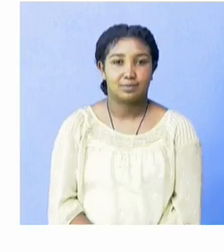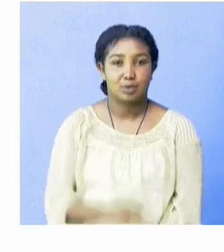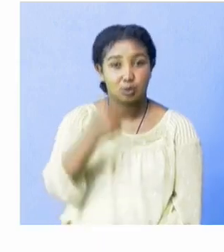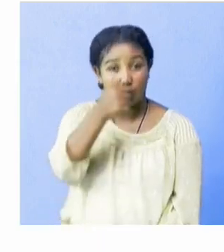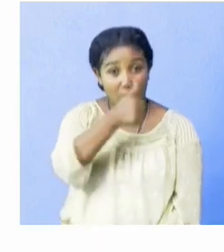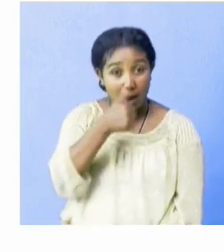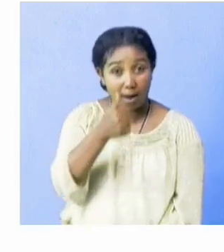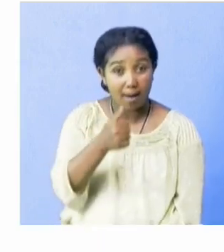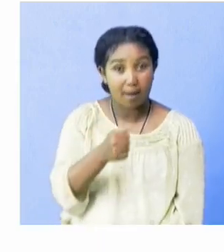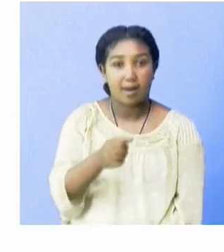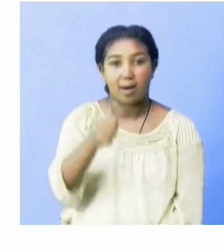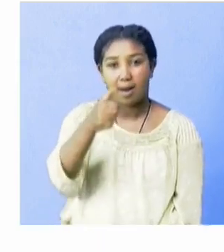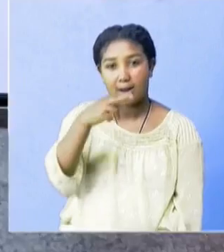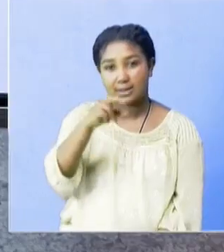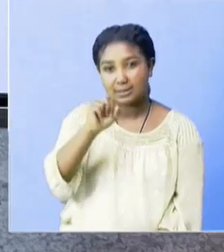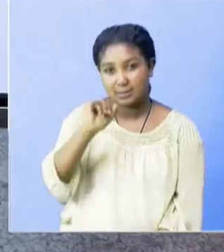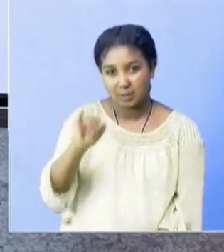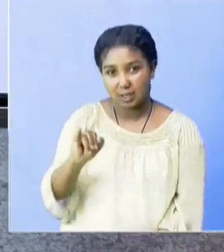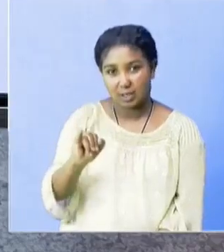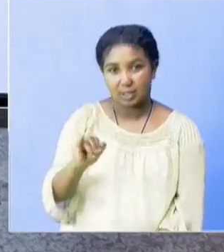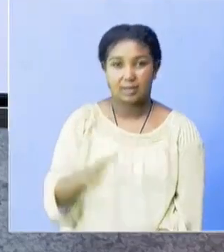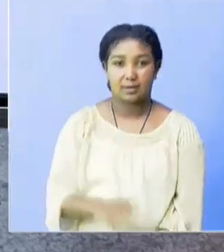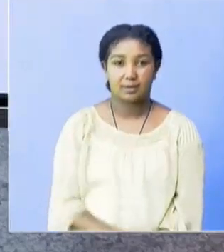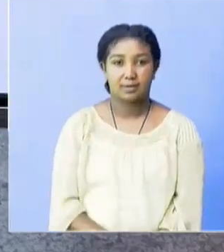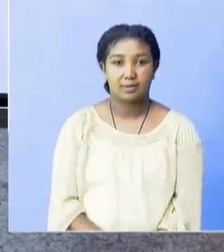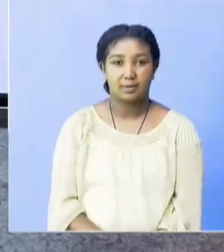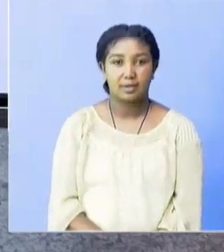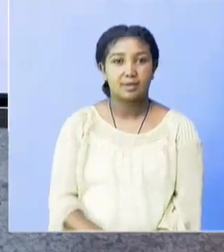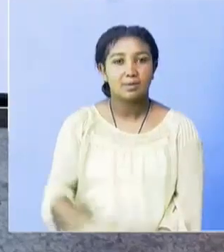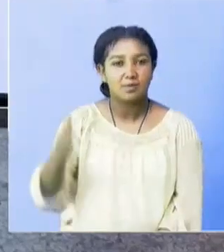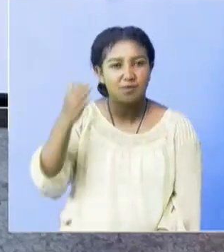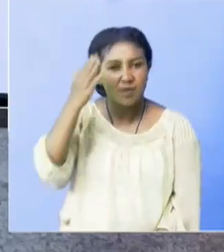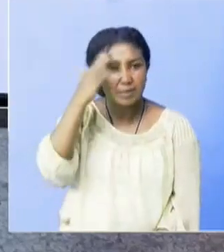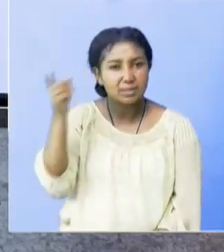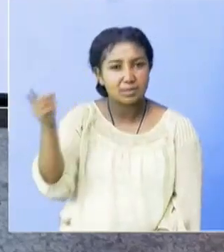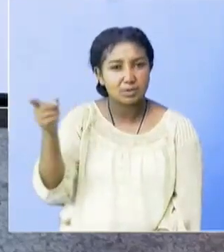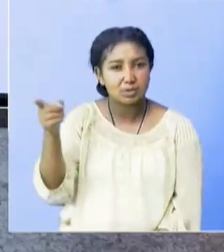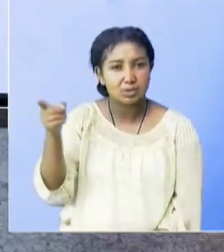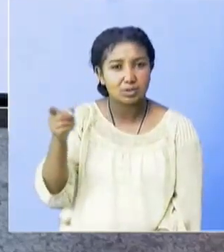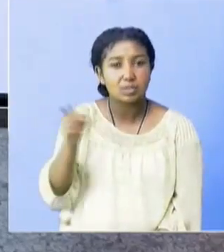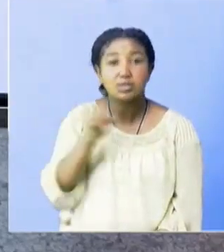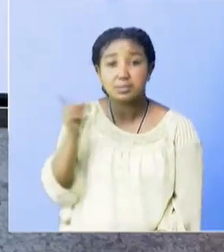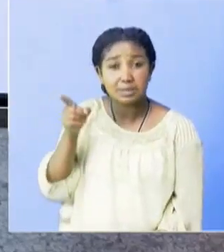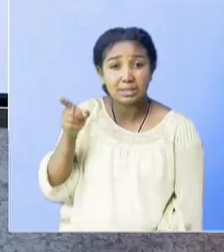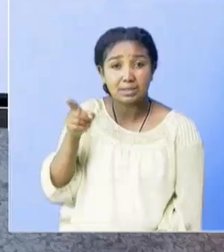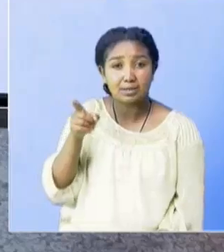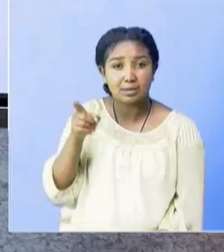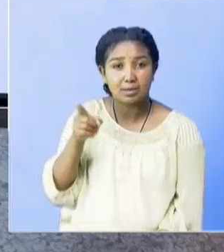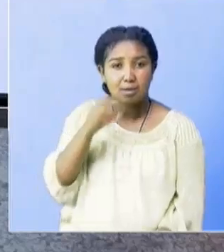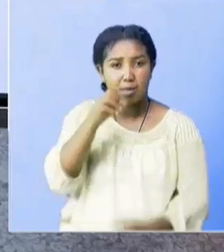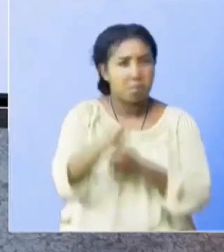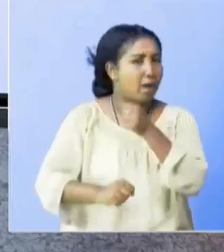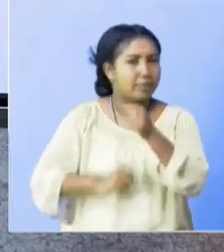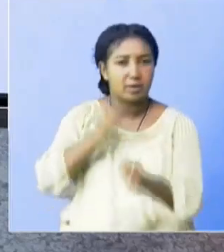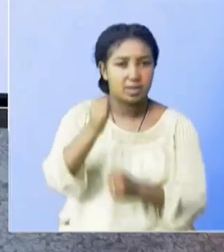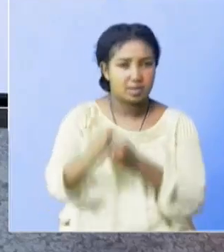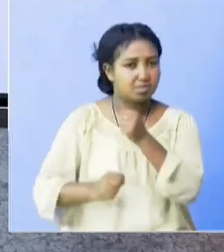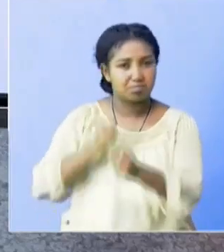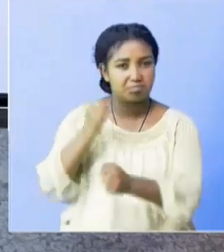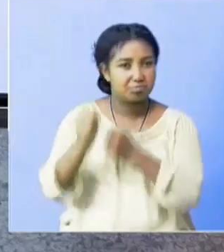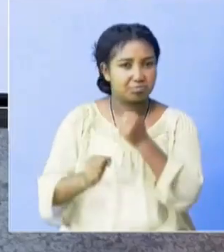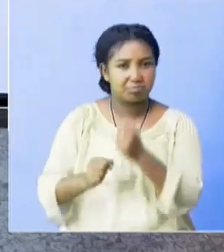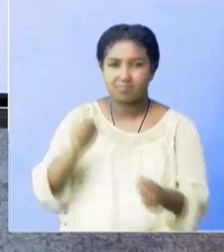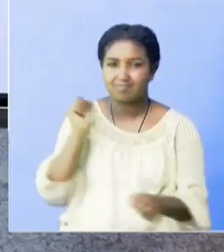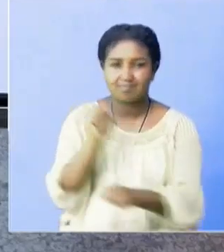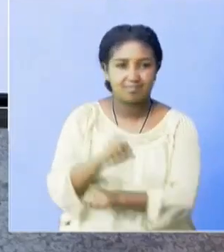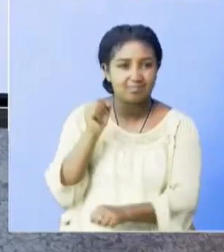Ethiopia, Arsi, Bakoch. He's famous about, he is what? Athletes. And also who